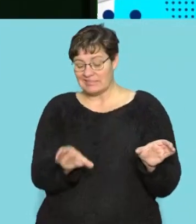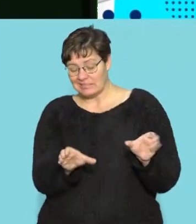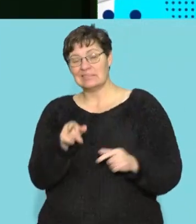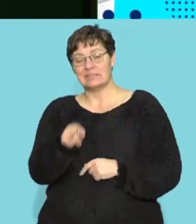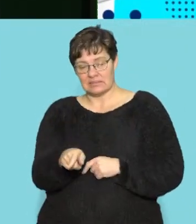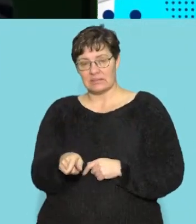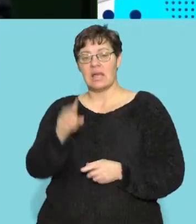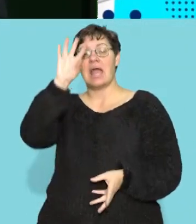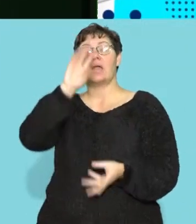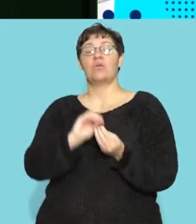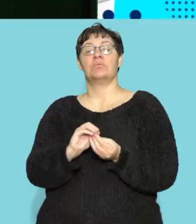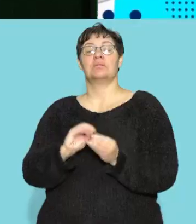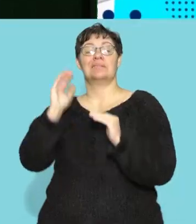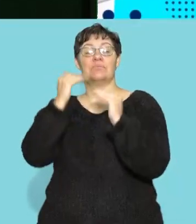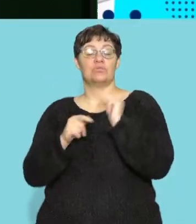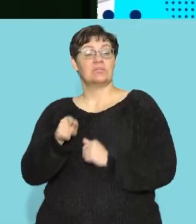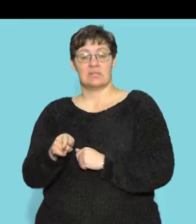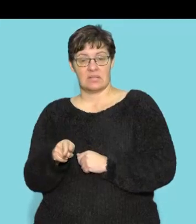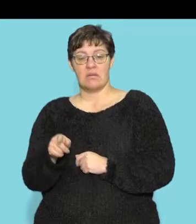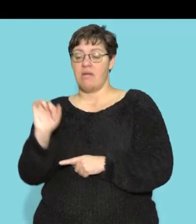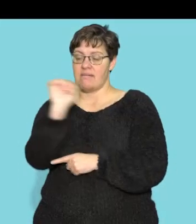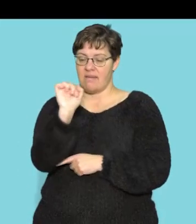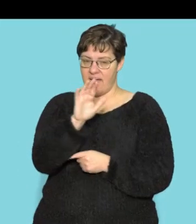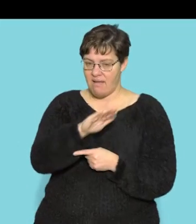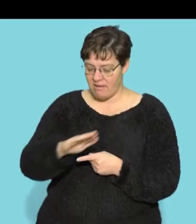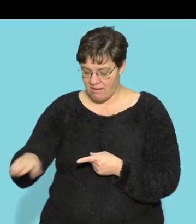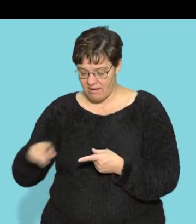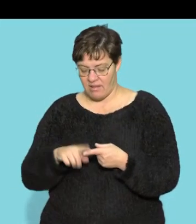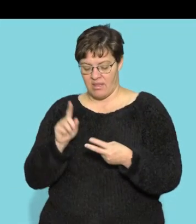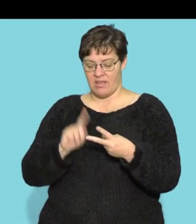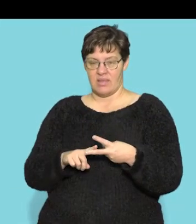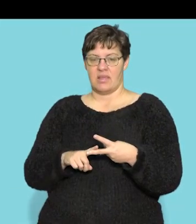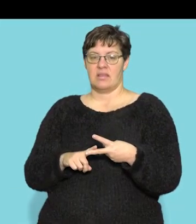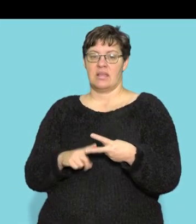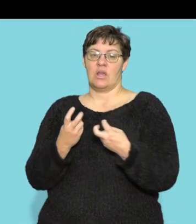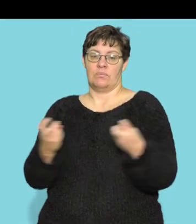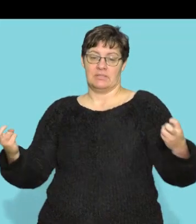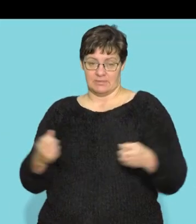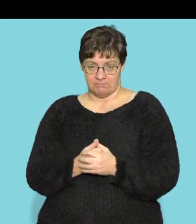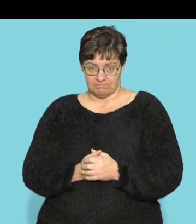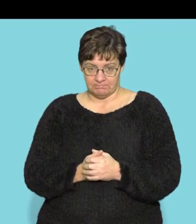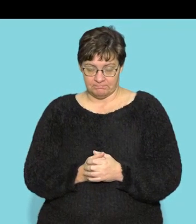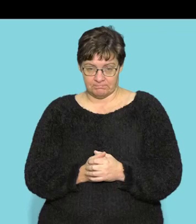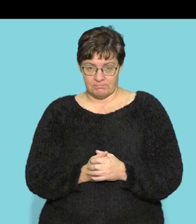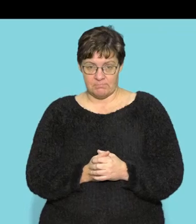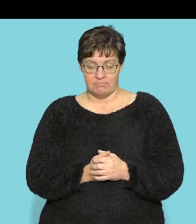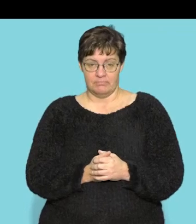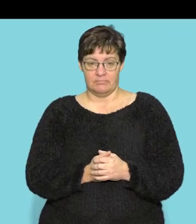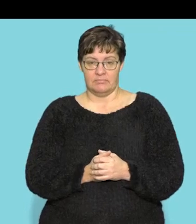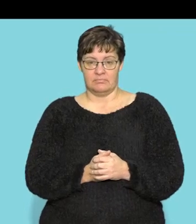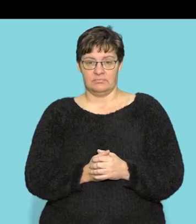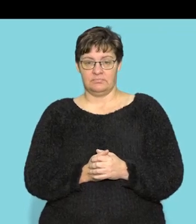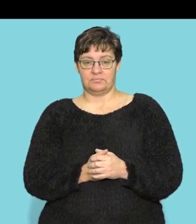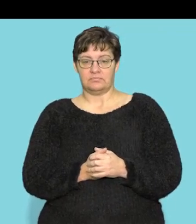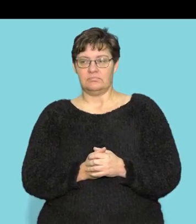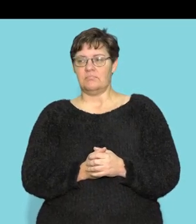accumulated depreciation is applicable to my vehicles and my equipment. Okay,